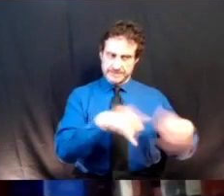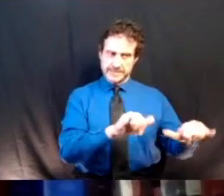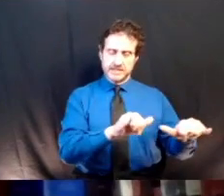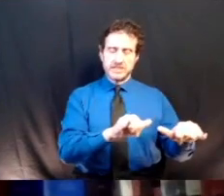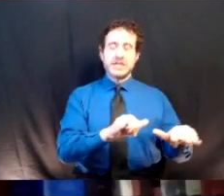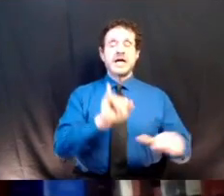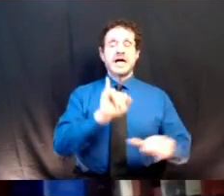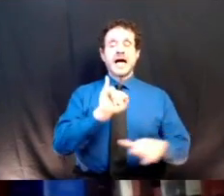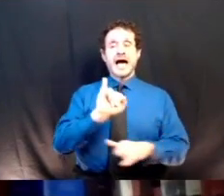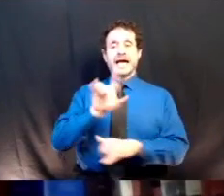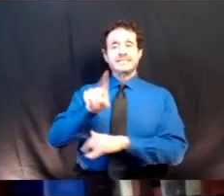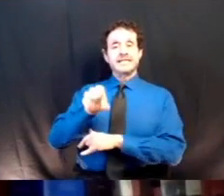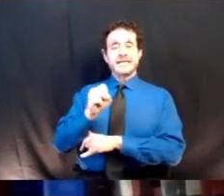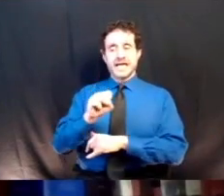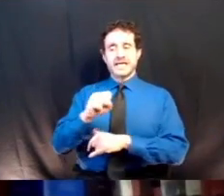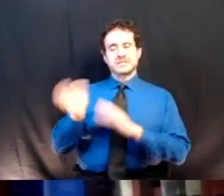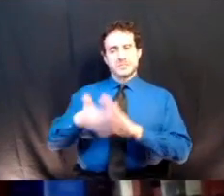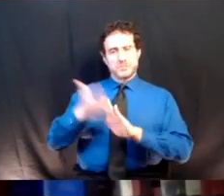over